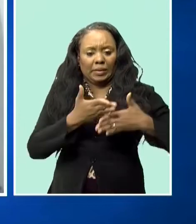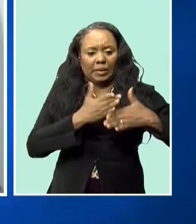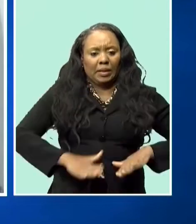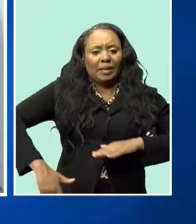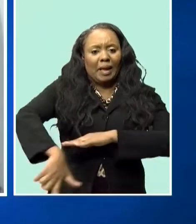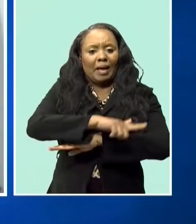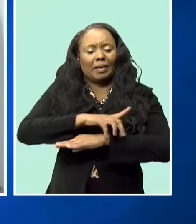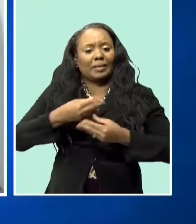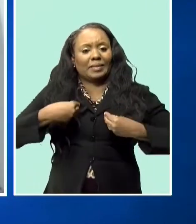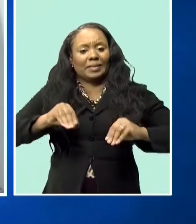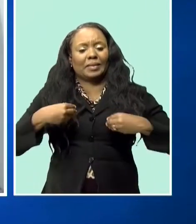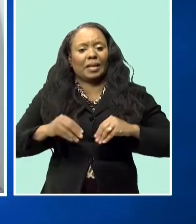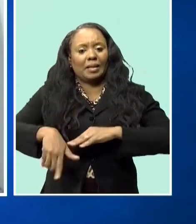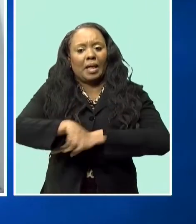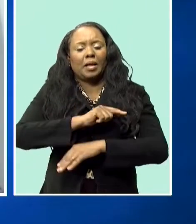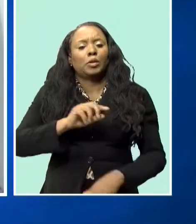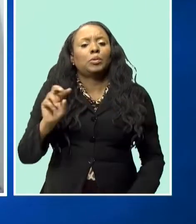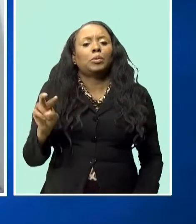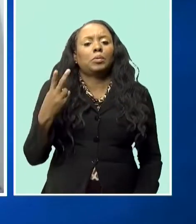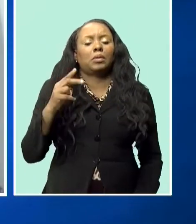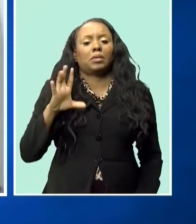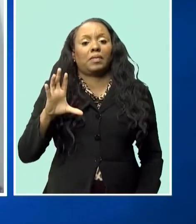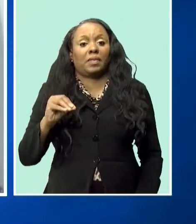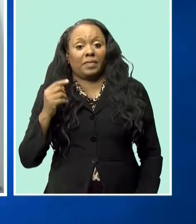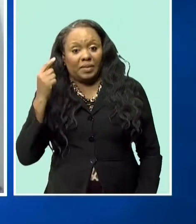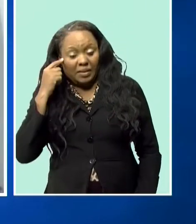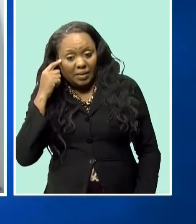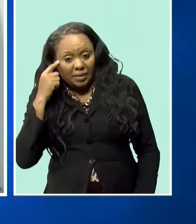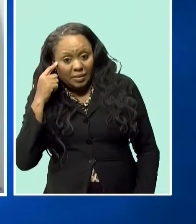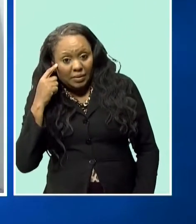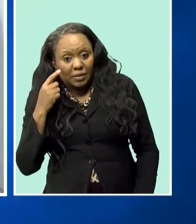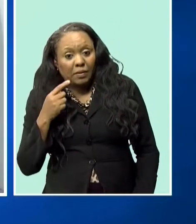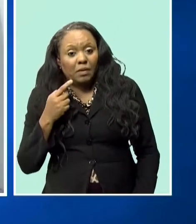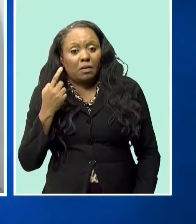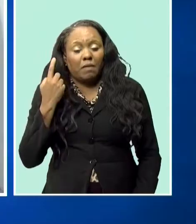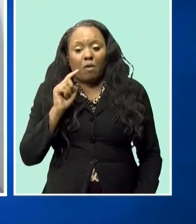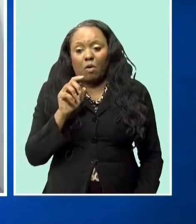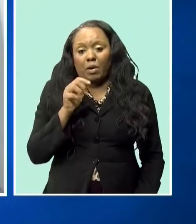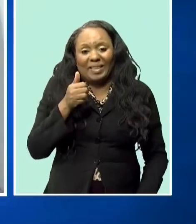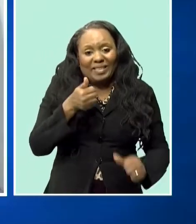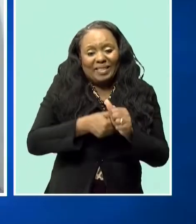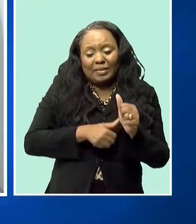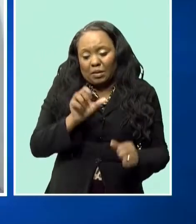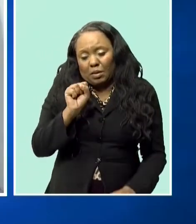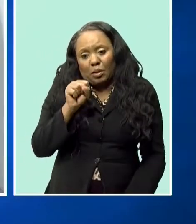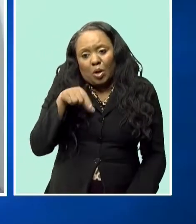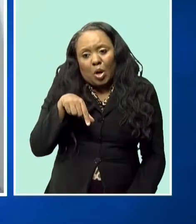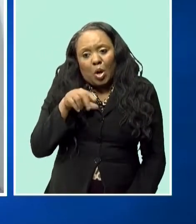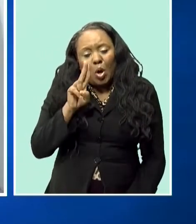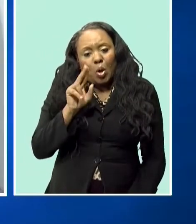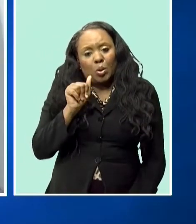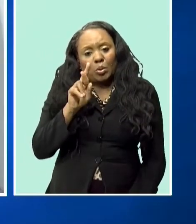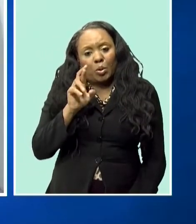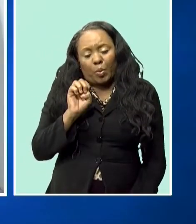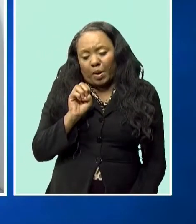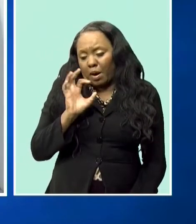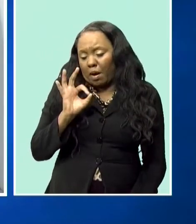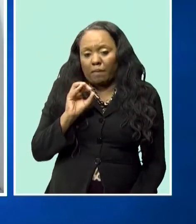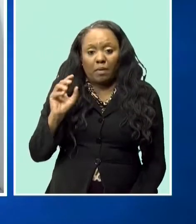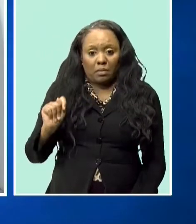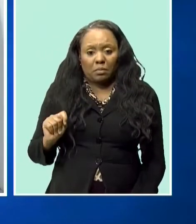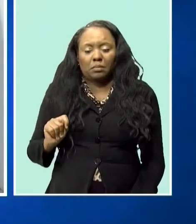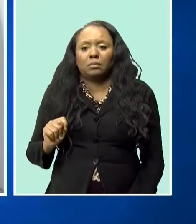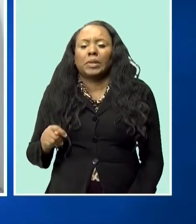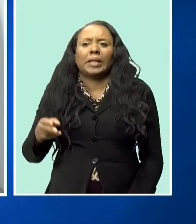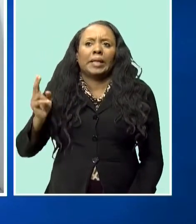at $2.50 per square foot and 10 cents a square foot. So this has a long